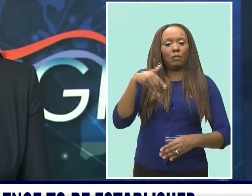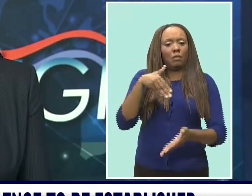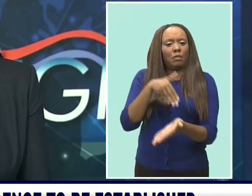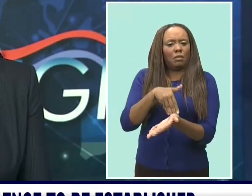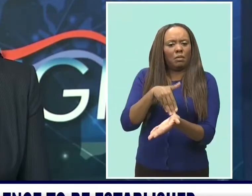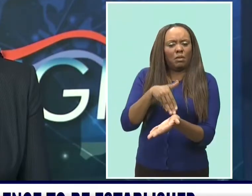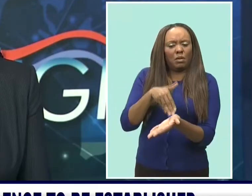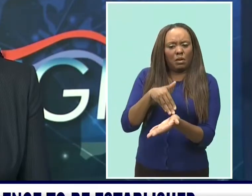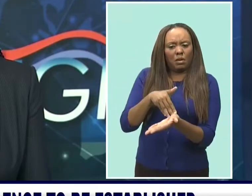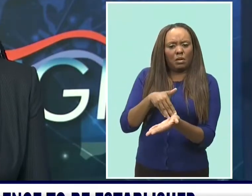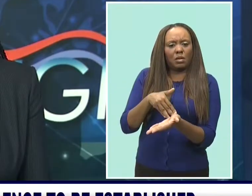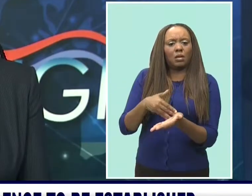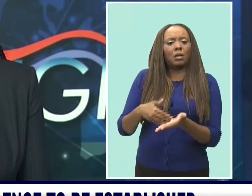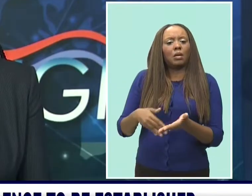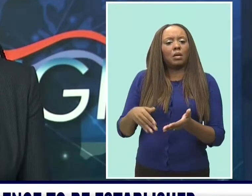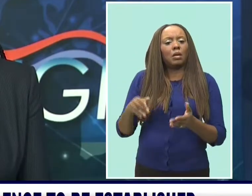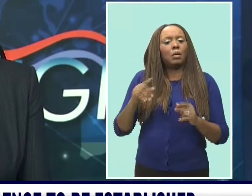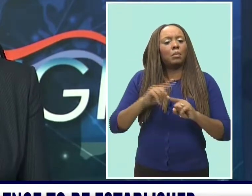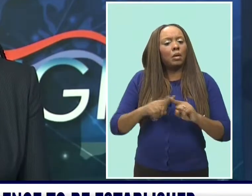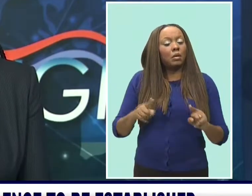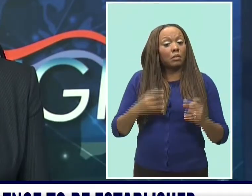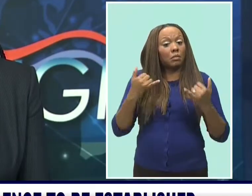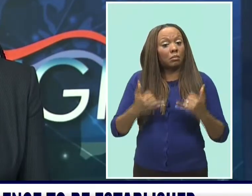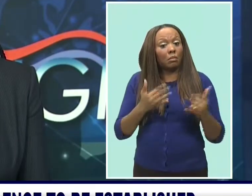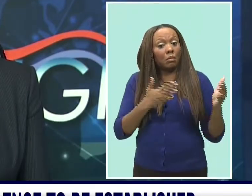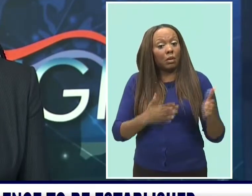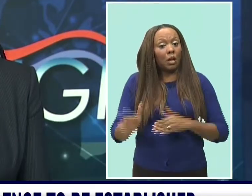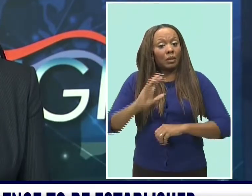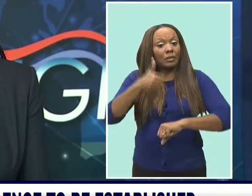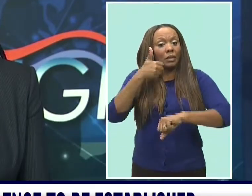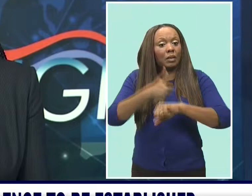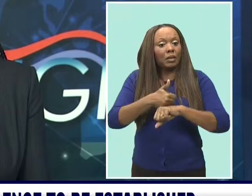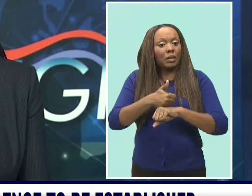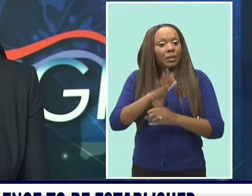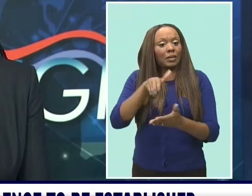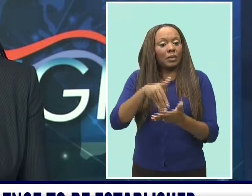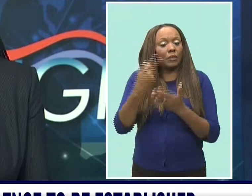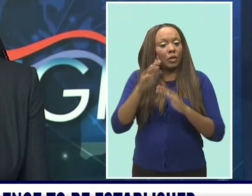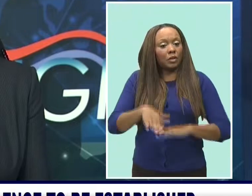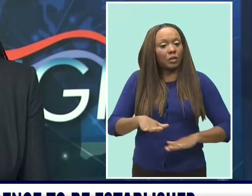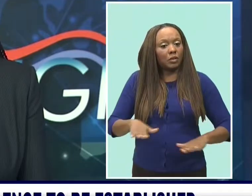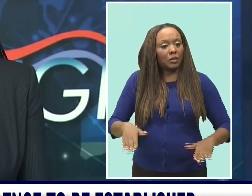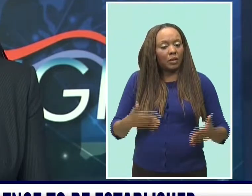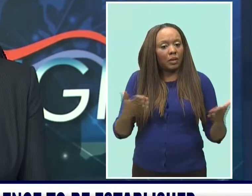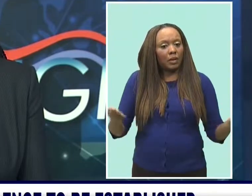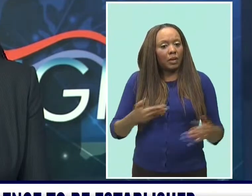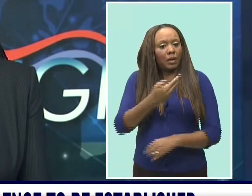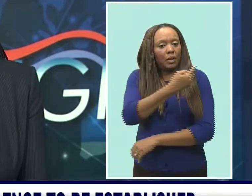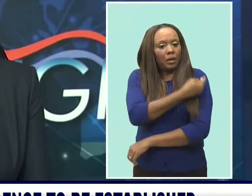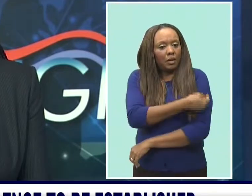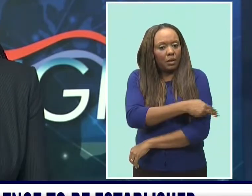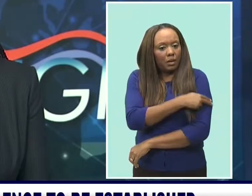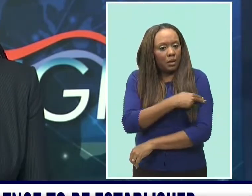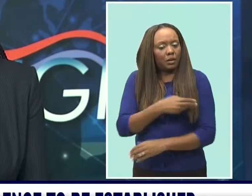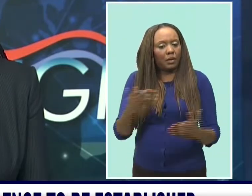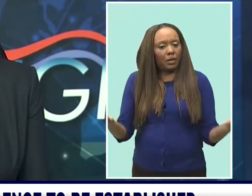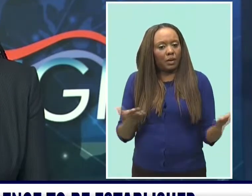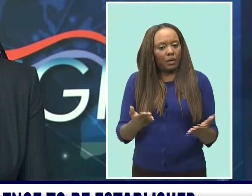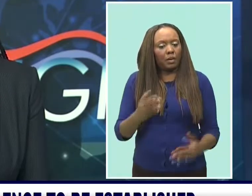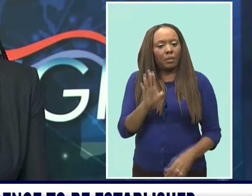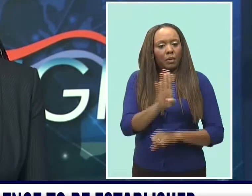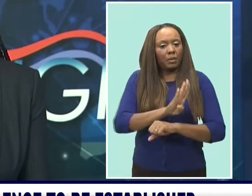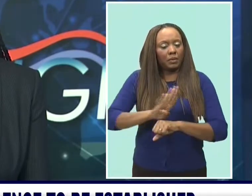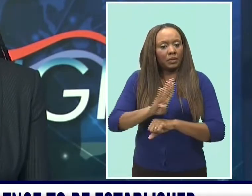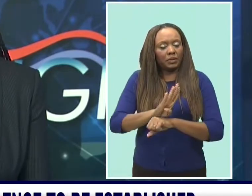treatment. As Sharika Griffith tells us, plans are in the works to establish a center for pediatric excellence at the Queen Elizabeth